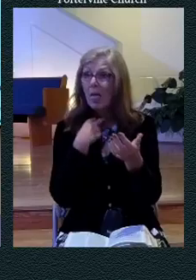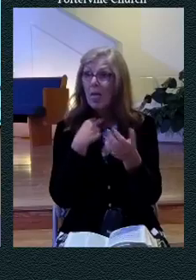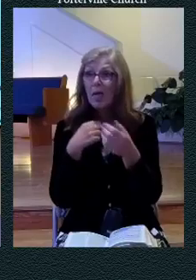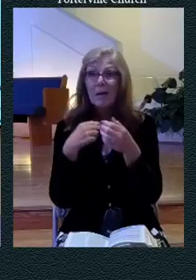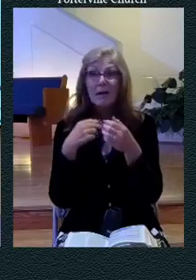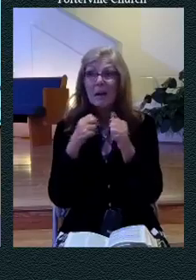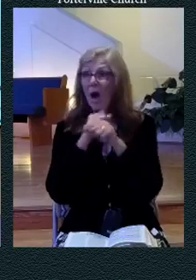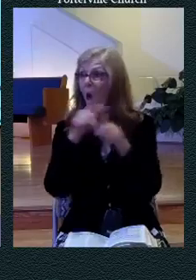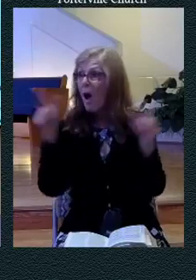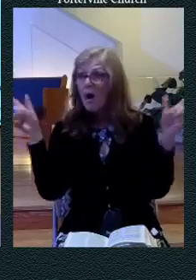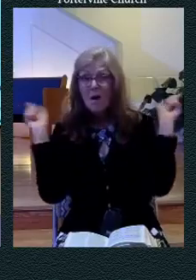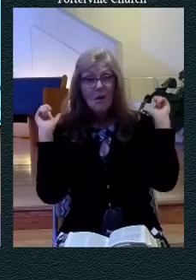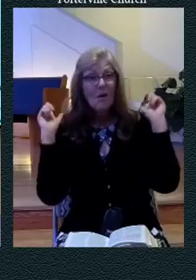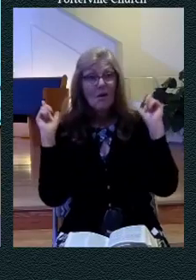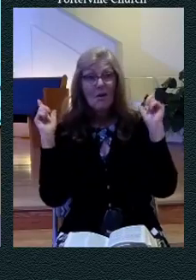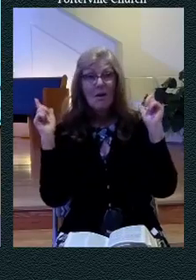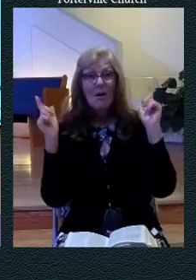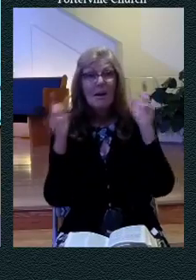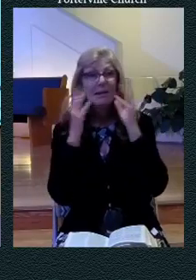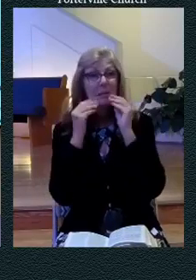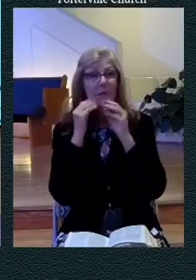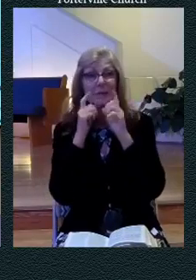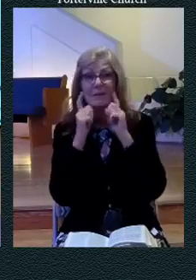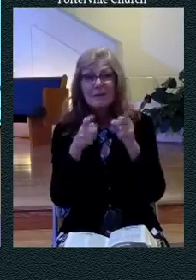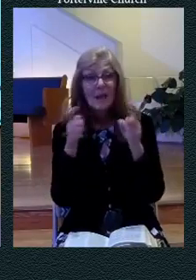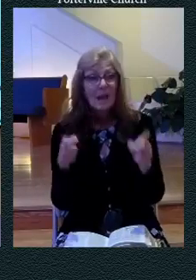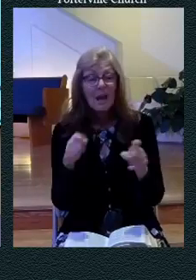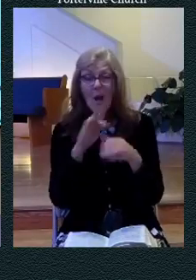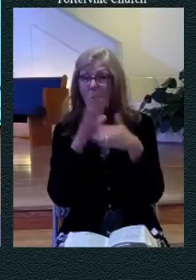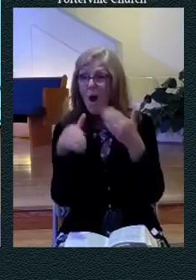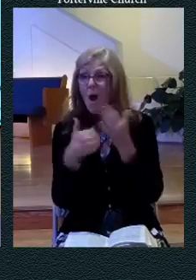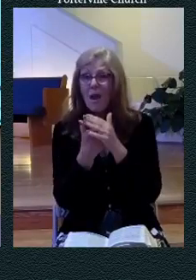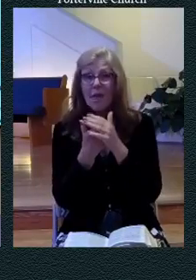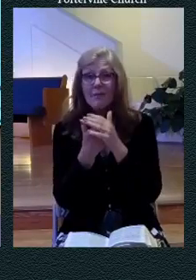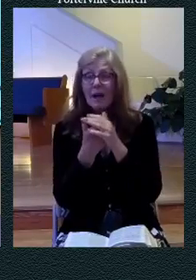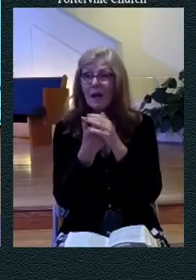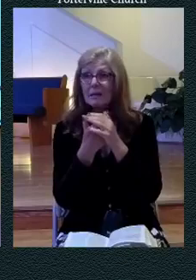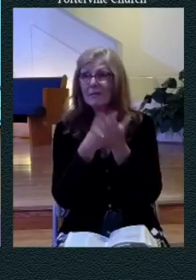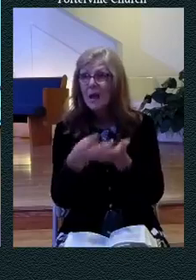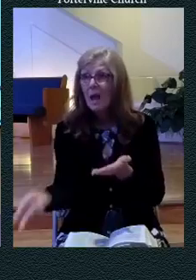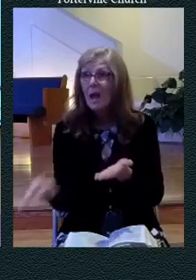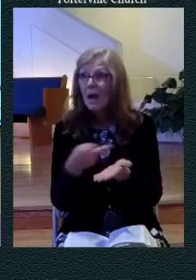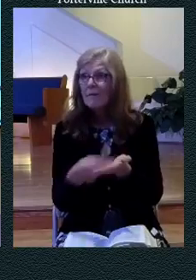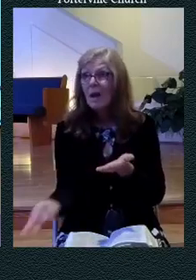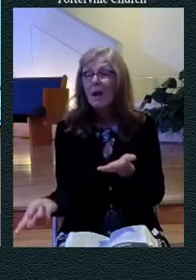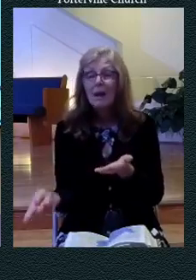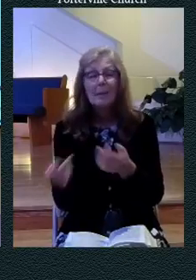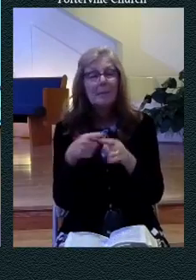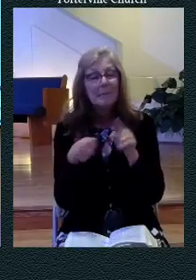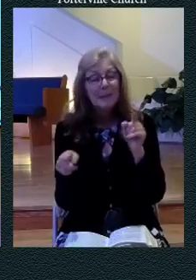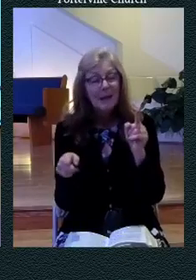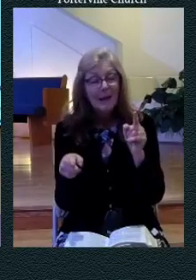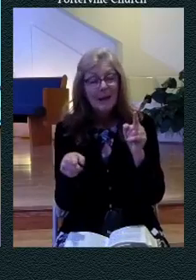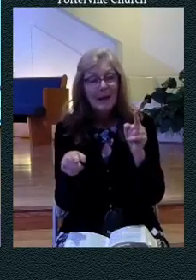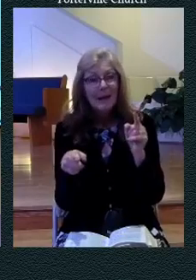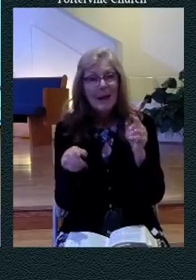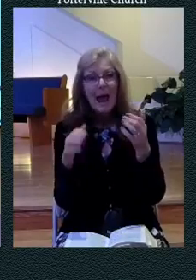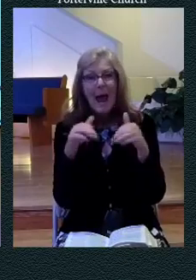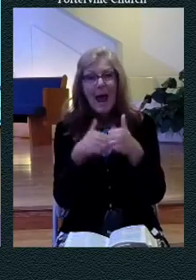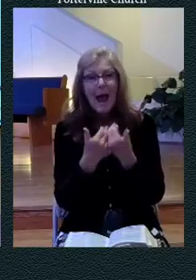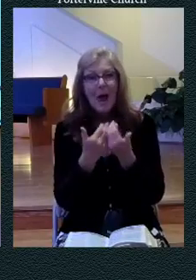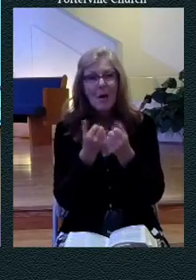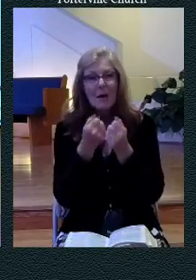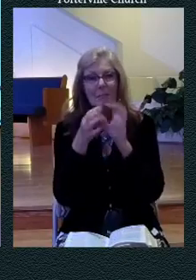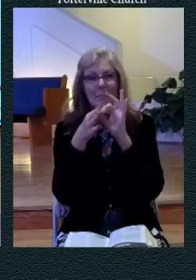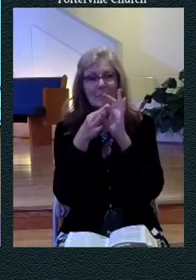and fall short of the glory of God. He wants to get us free from that. And his way of getting us free from that is telling us what God